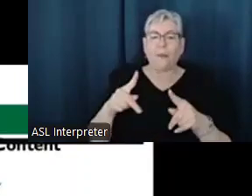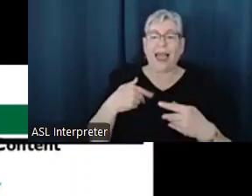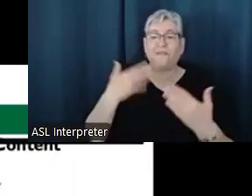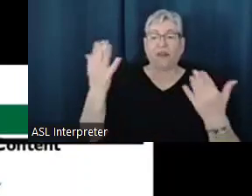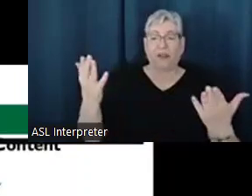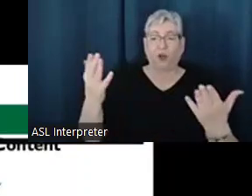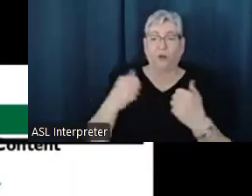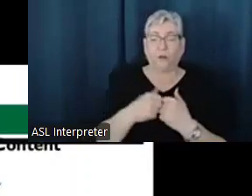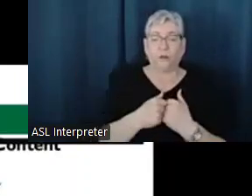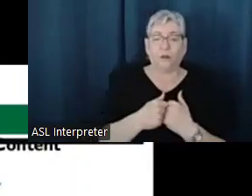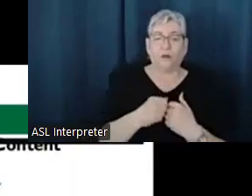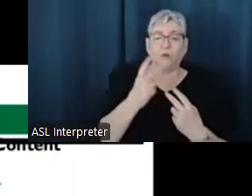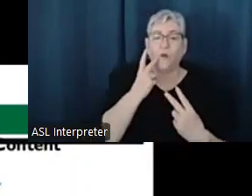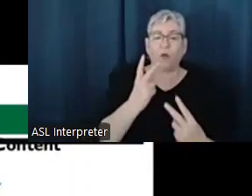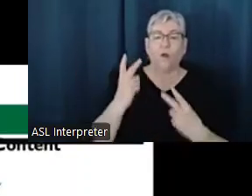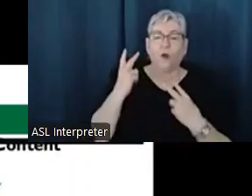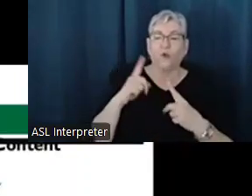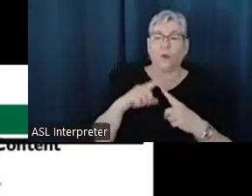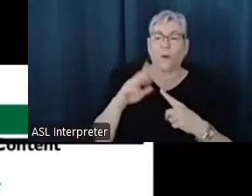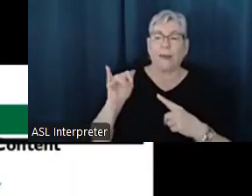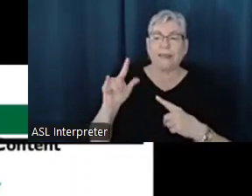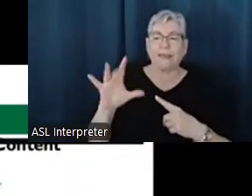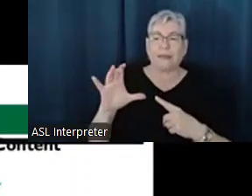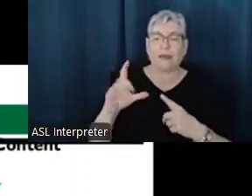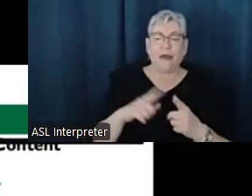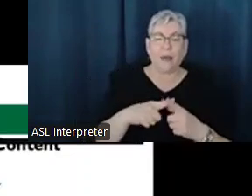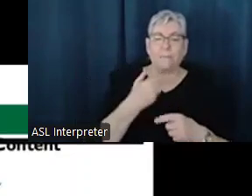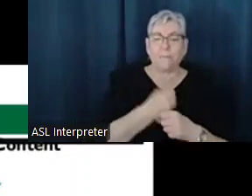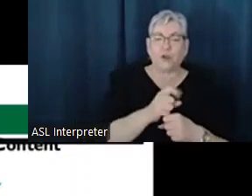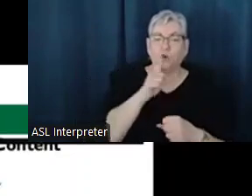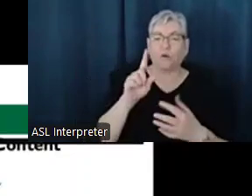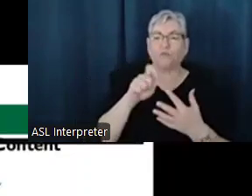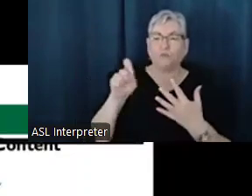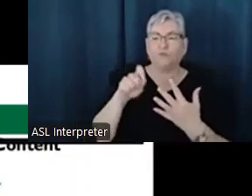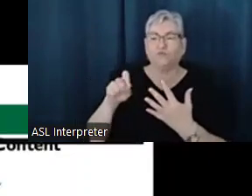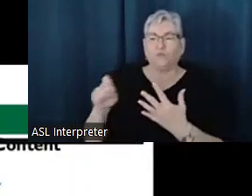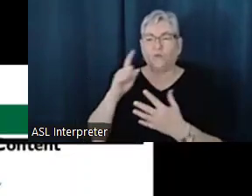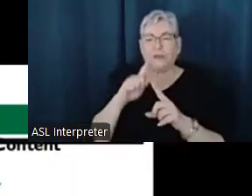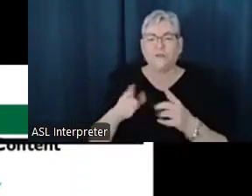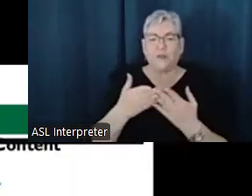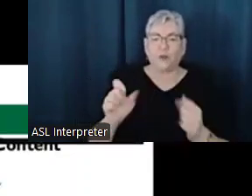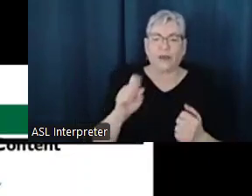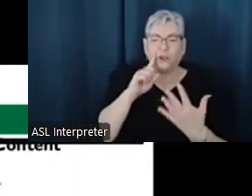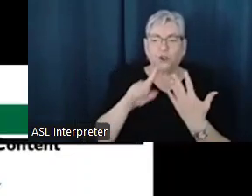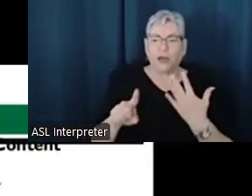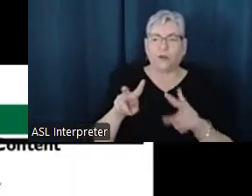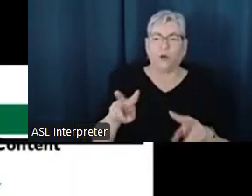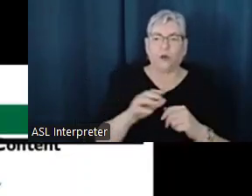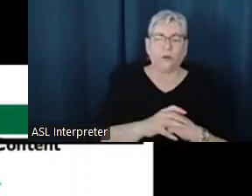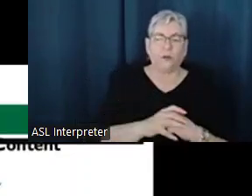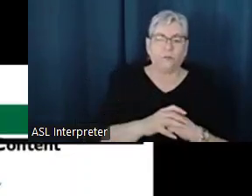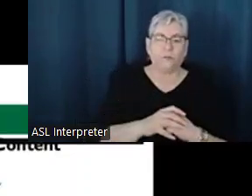looking back to the basics and then making sure you're checking there for different places that you can check out. For this one, we did National